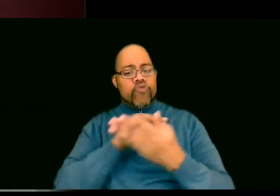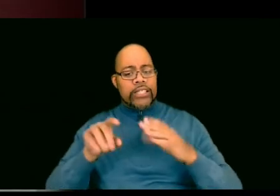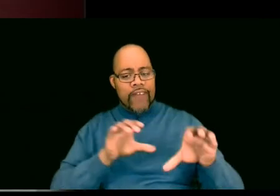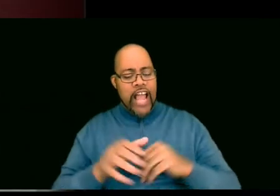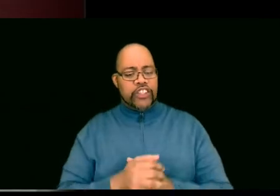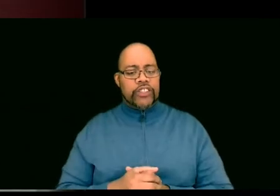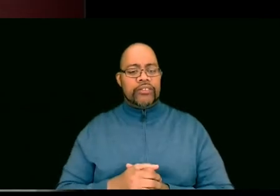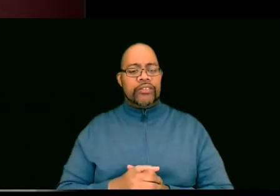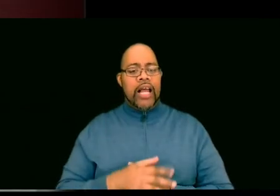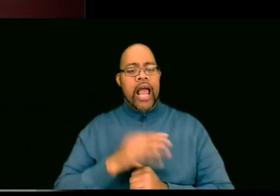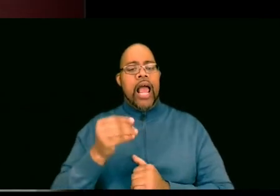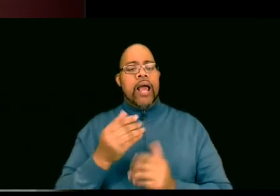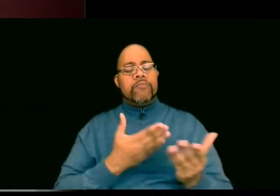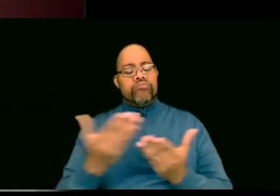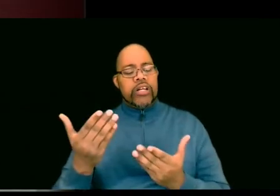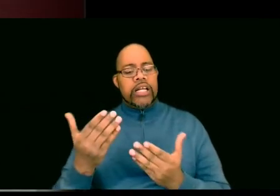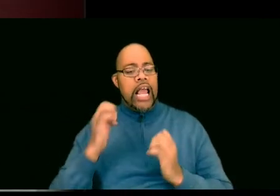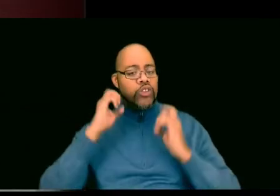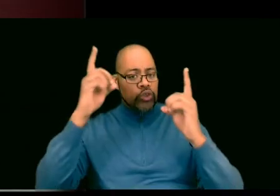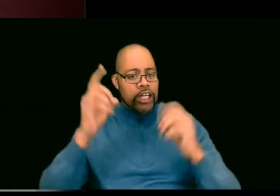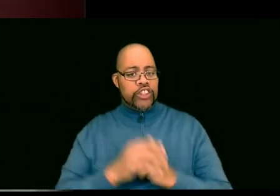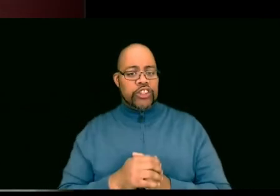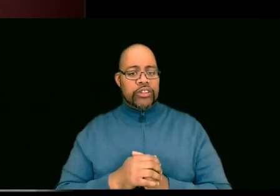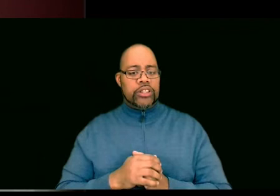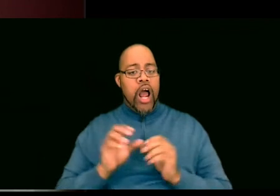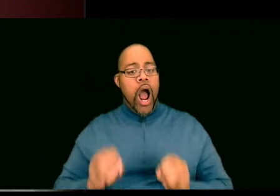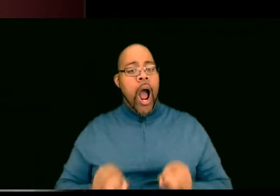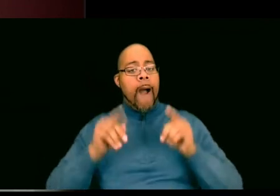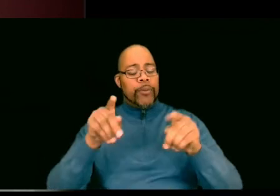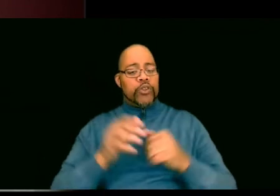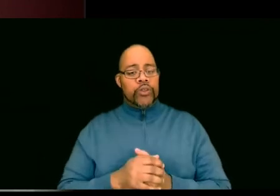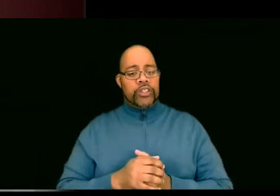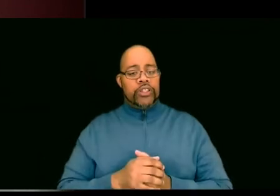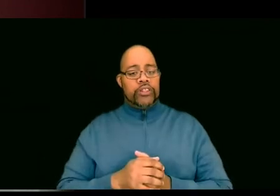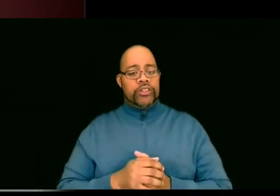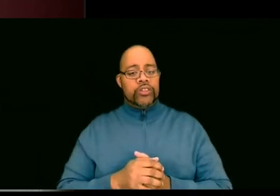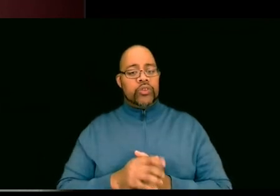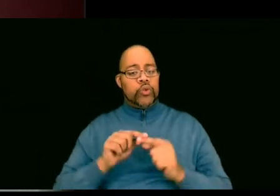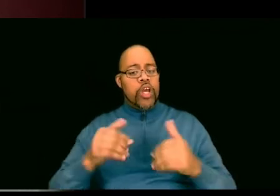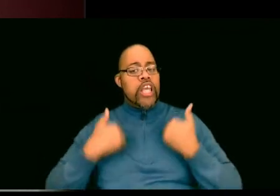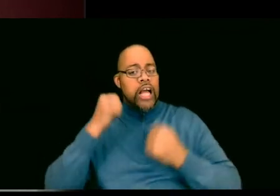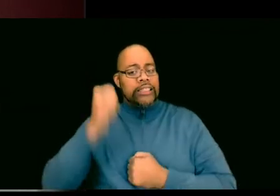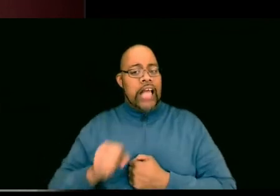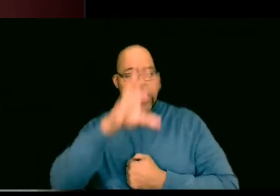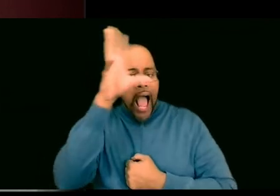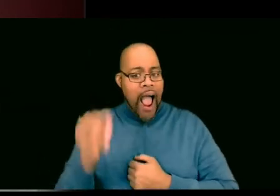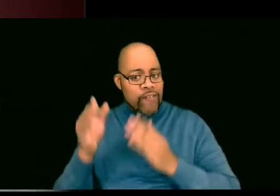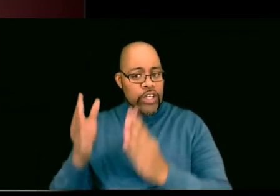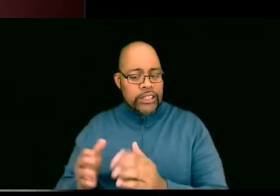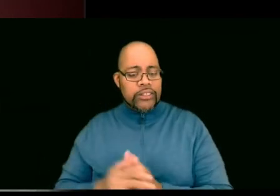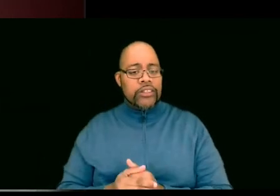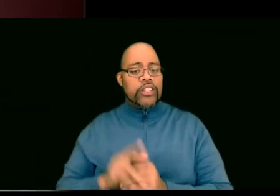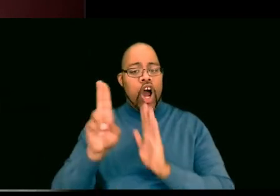with corrective action and bringing educational opportunities to young South